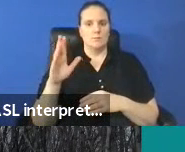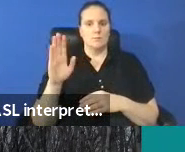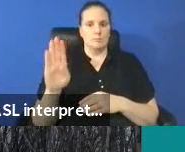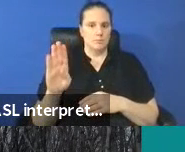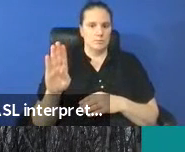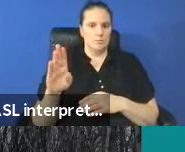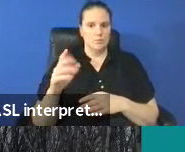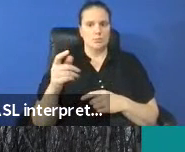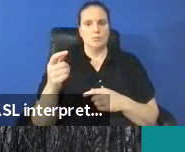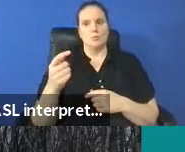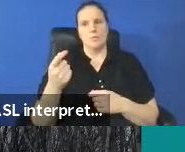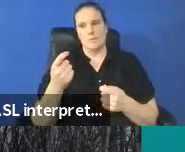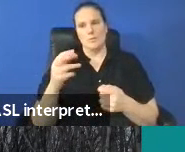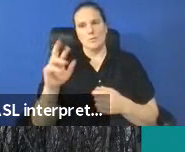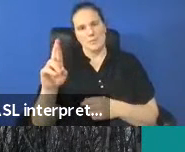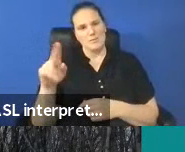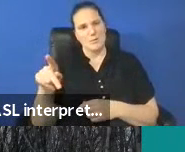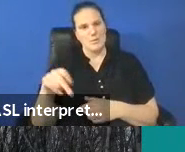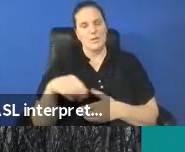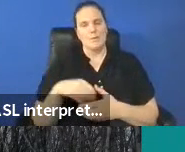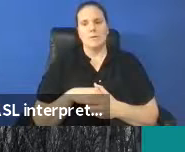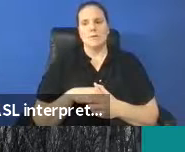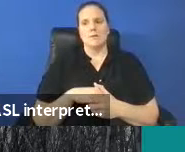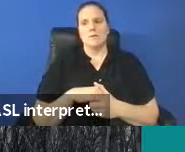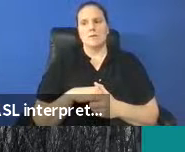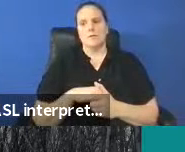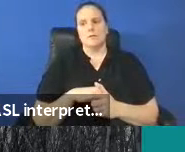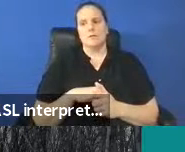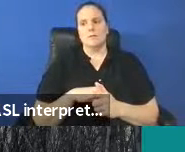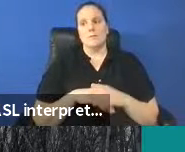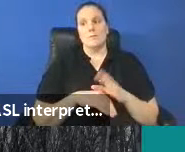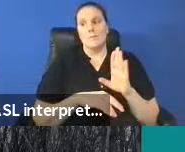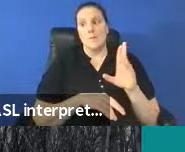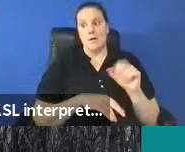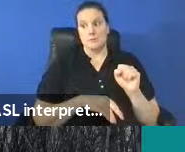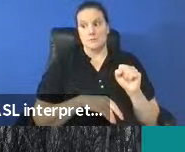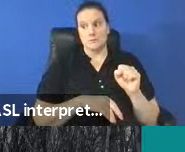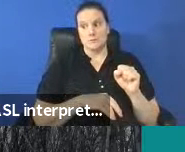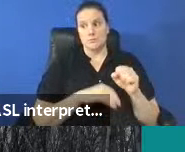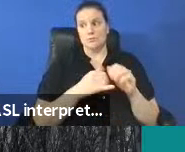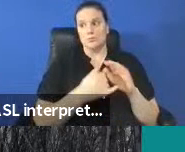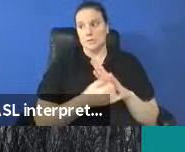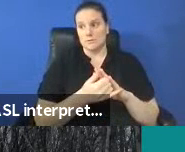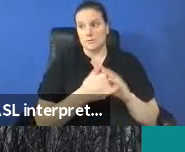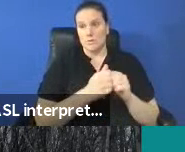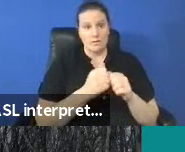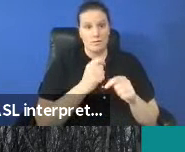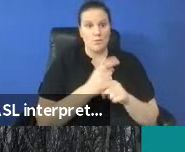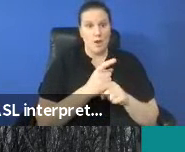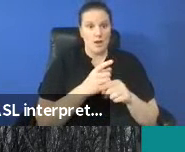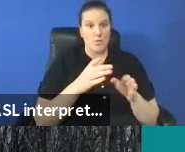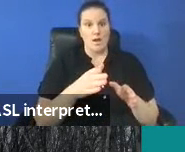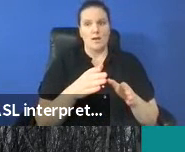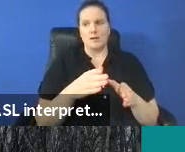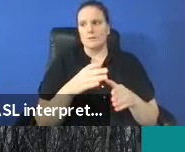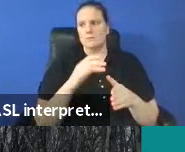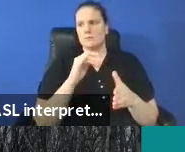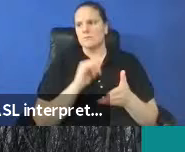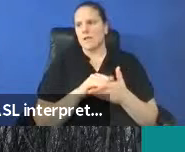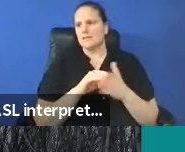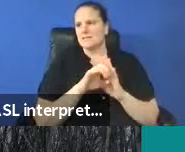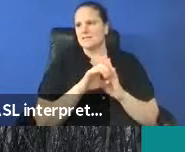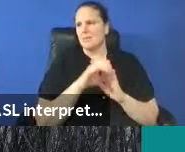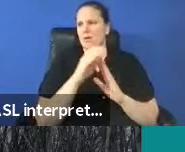Program. That includes bus rapid transit within a dedicated right-of-way. And there's an example of that up on